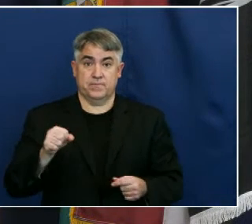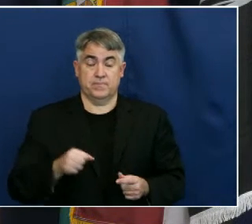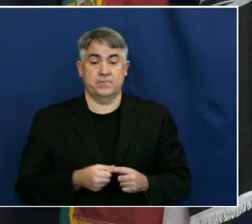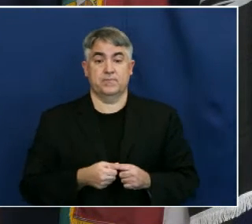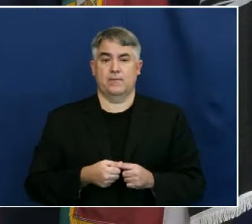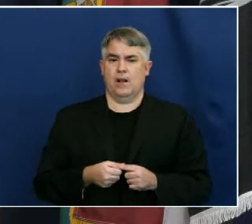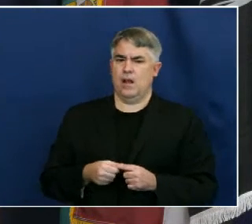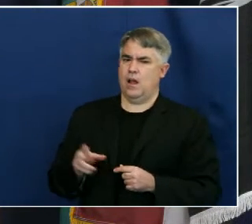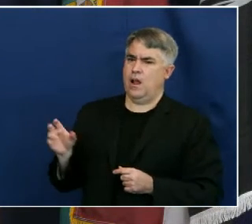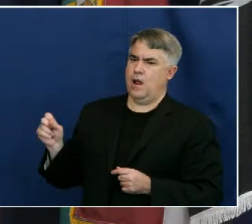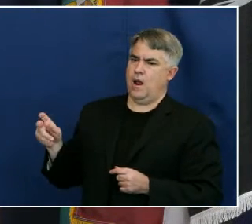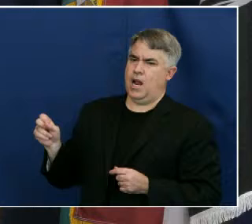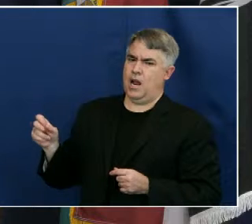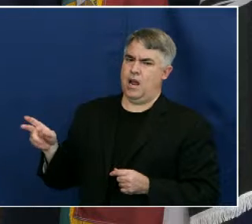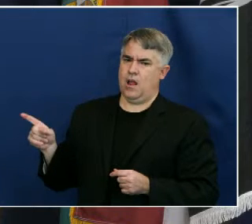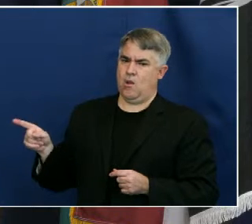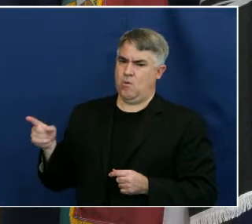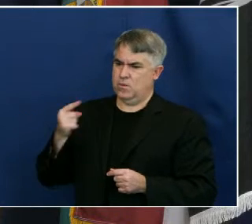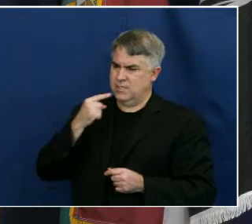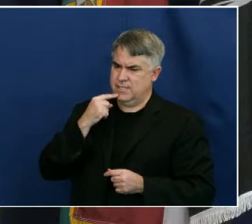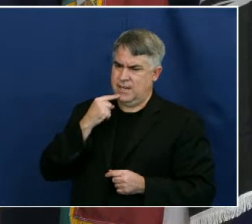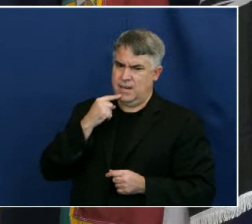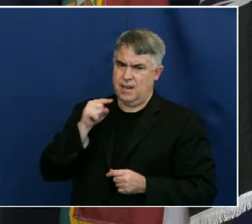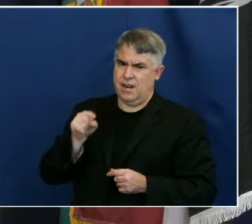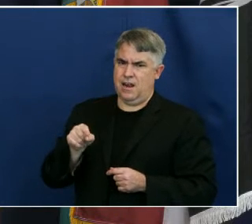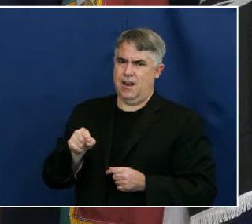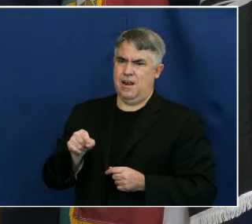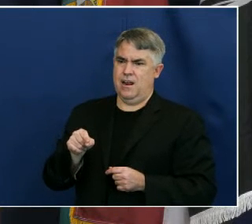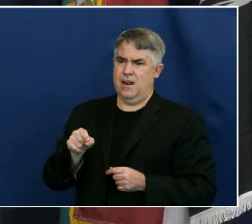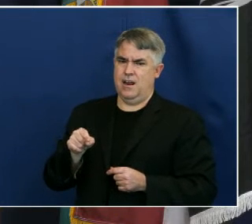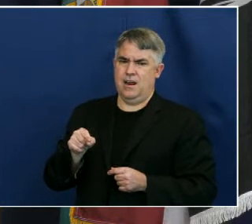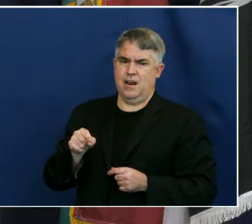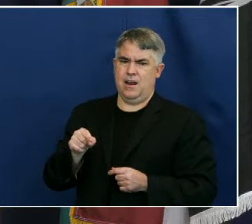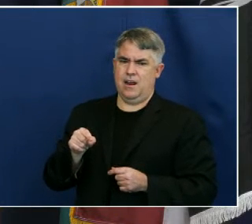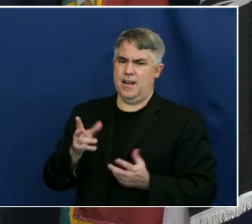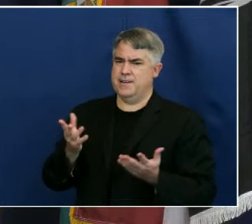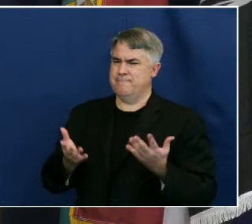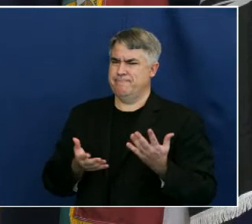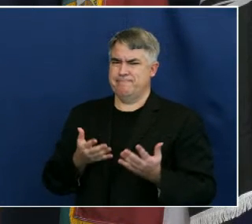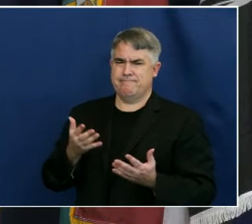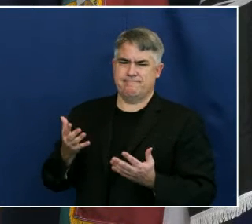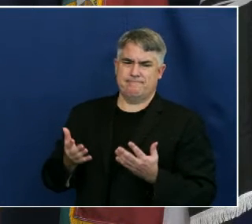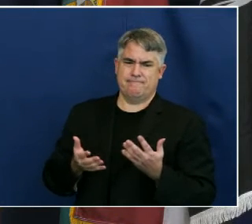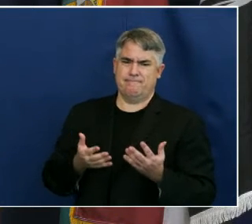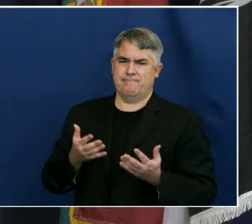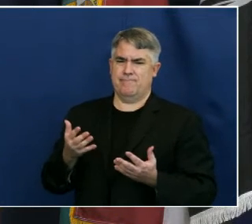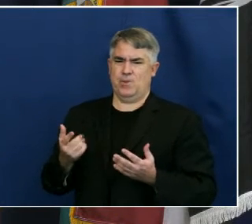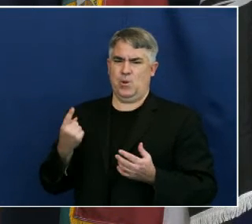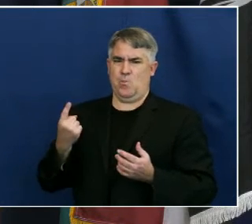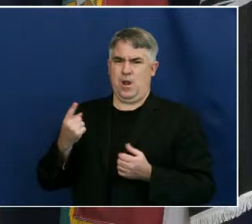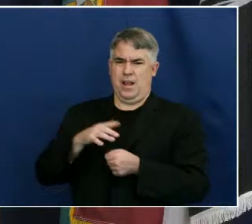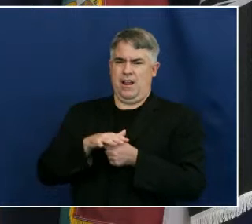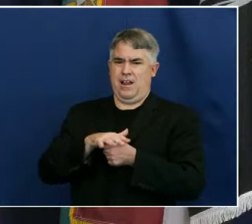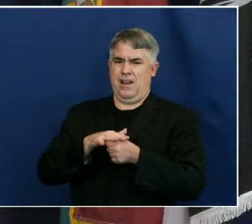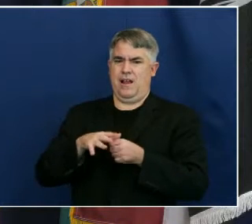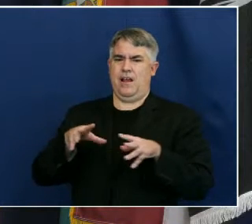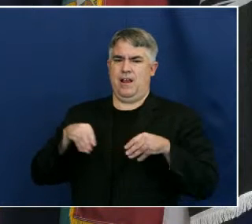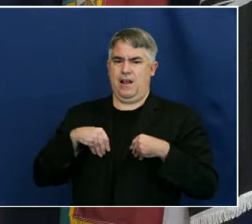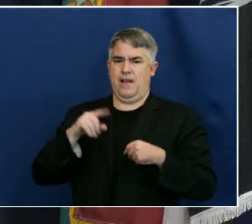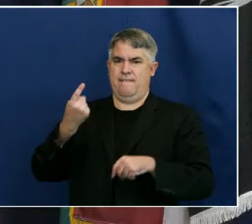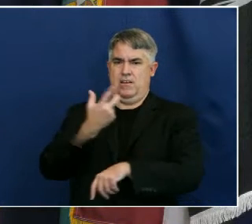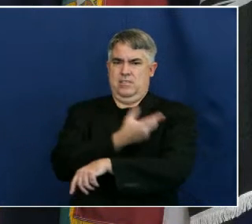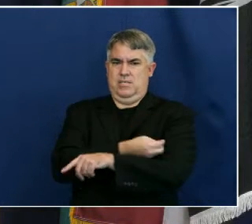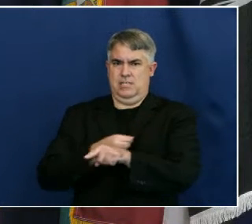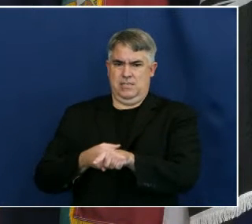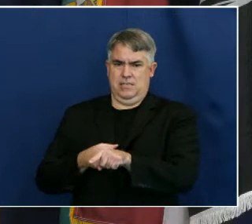know, a lot of first dose appointments. You said that the new site in Otay Mesa yesterday was the only one taking first dose appointments. So along those lines, what makes you so